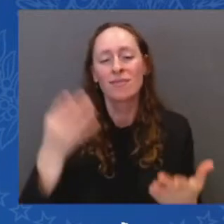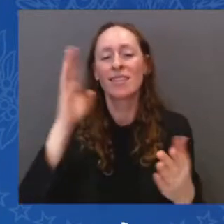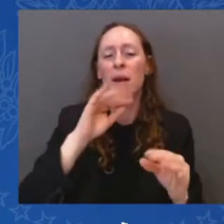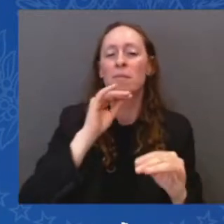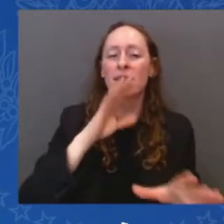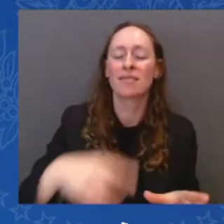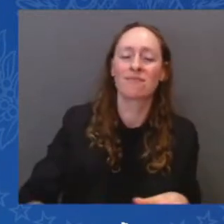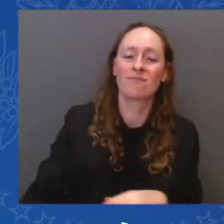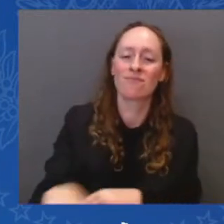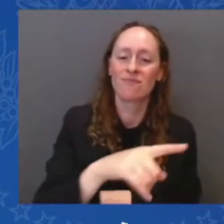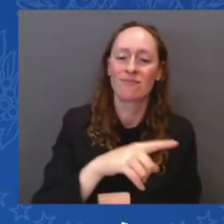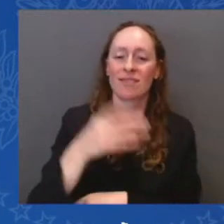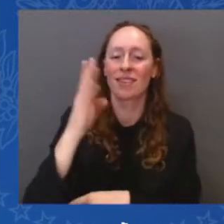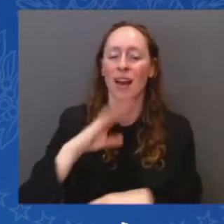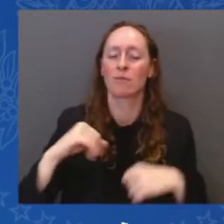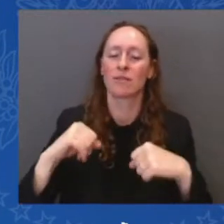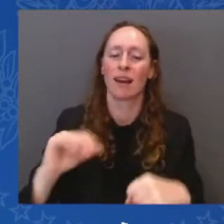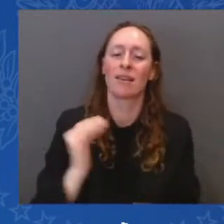protect our troops.